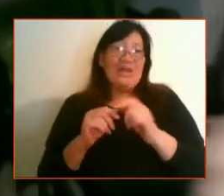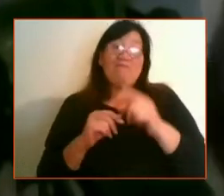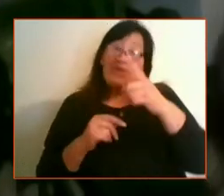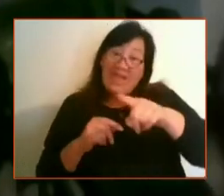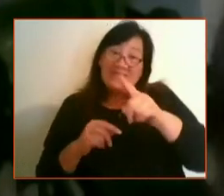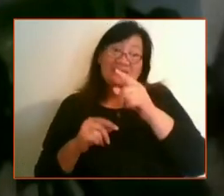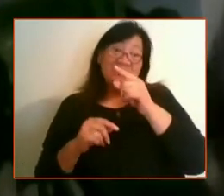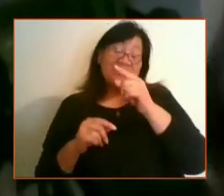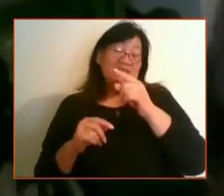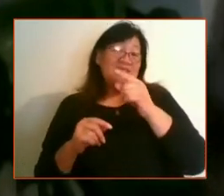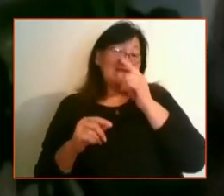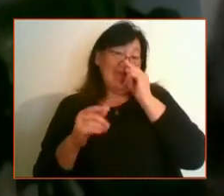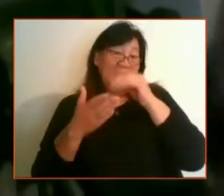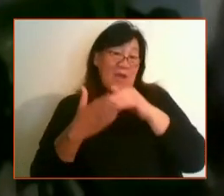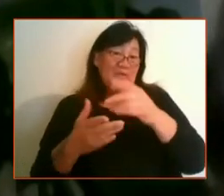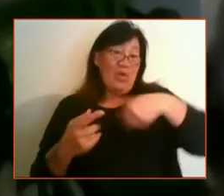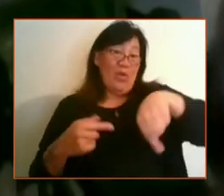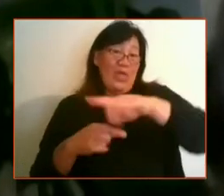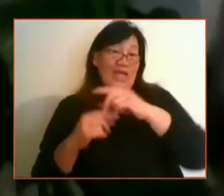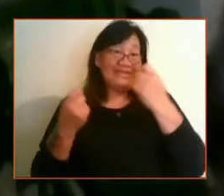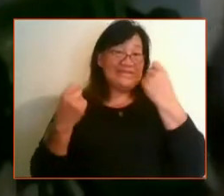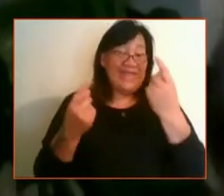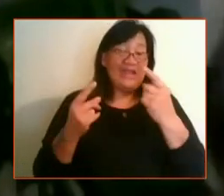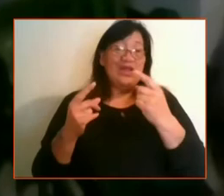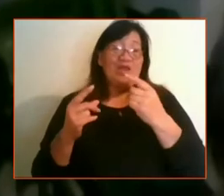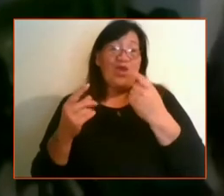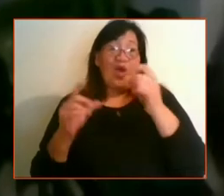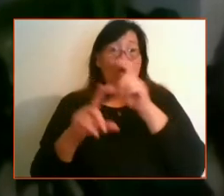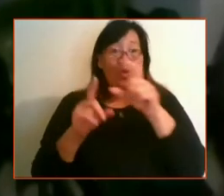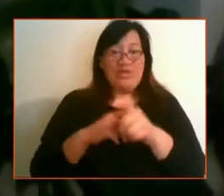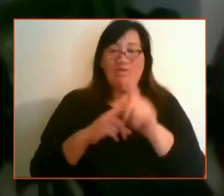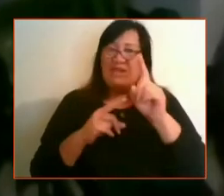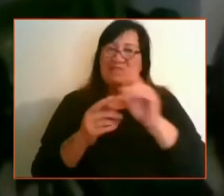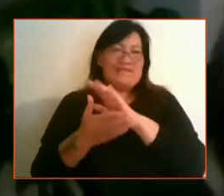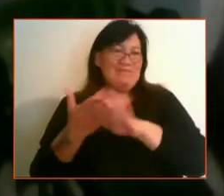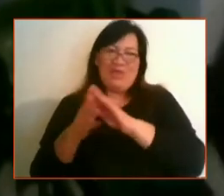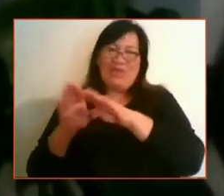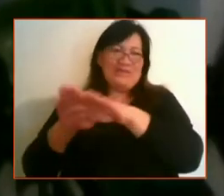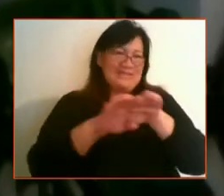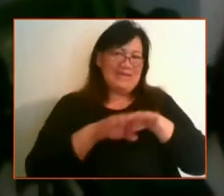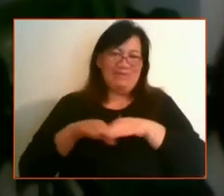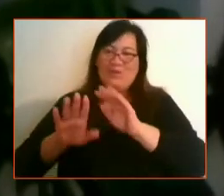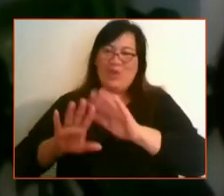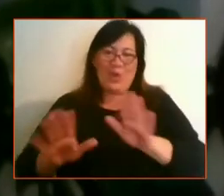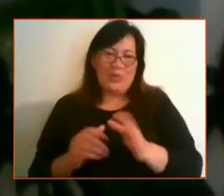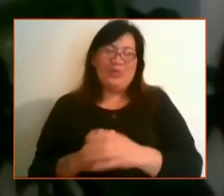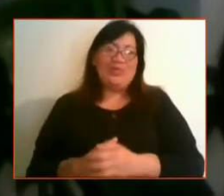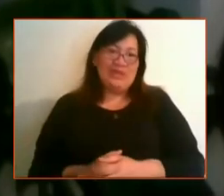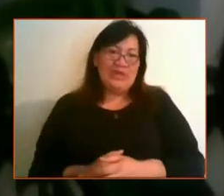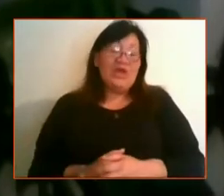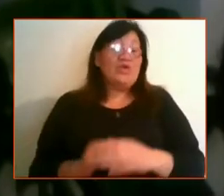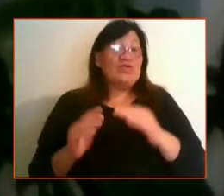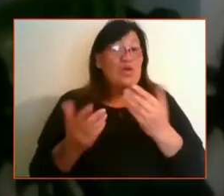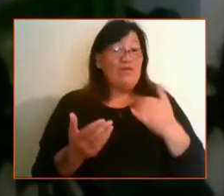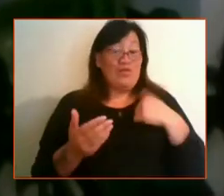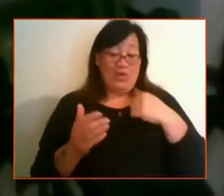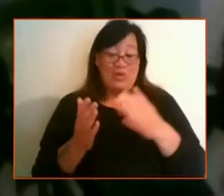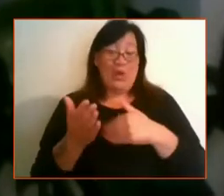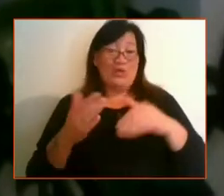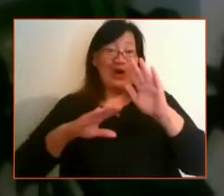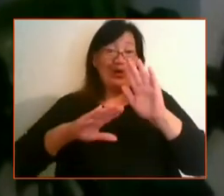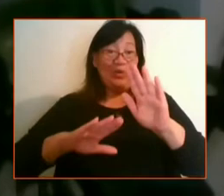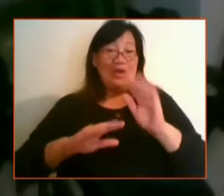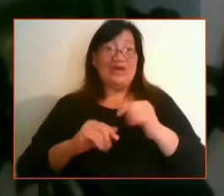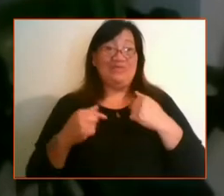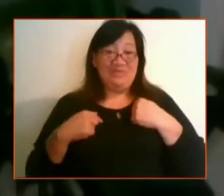not exactly the same thing nor synonymous. So for me, our culture as Aotearoa New Zealand, you know,